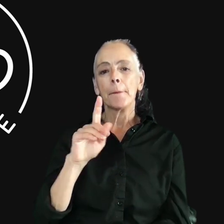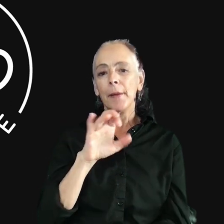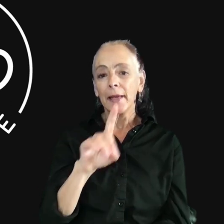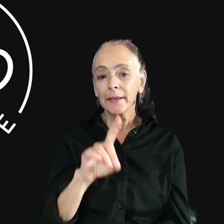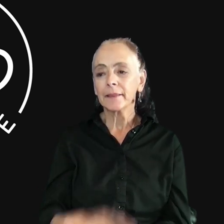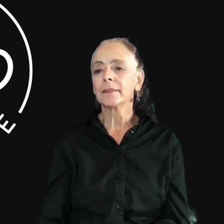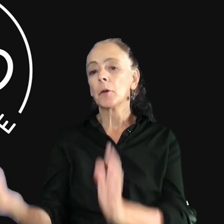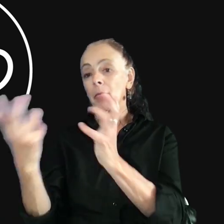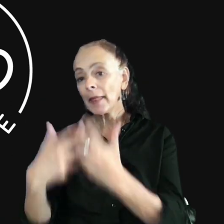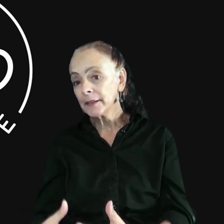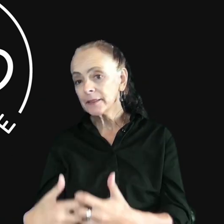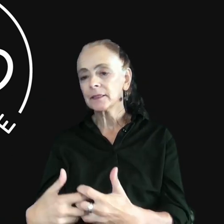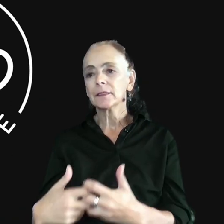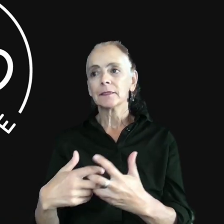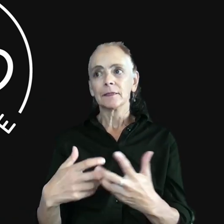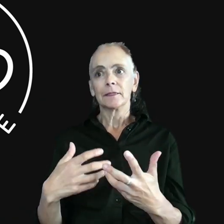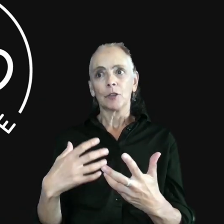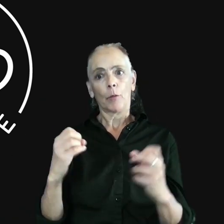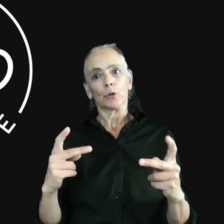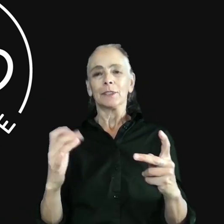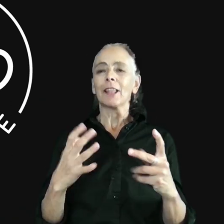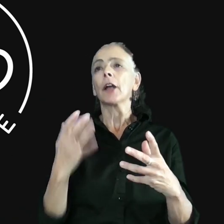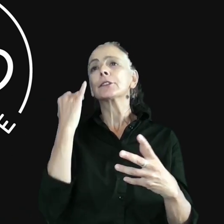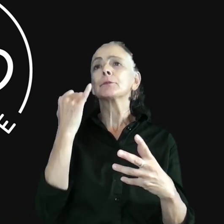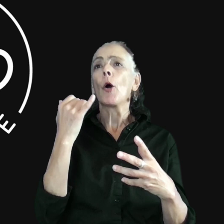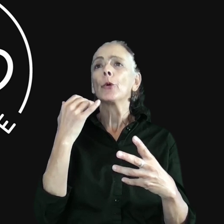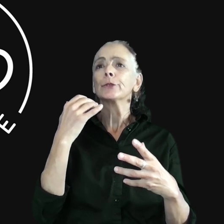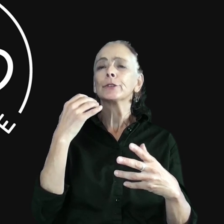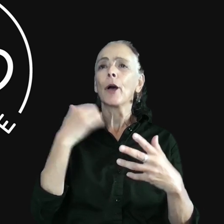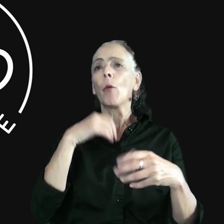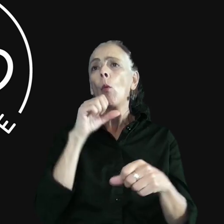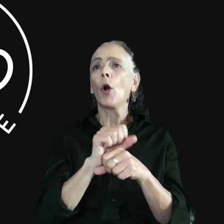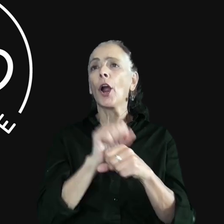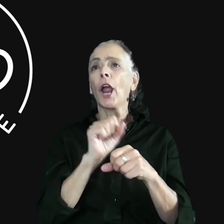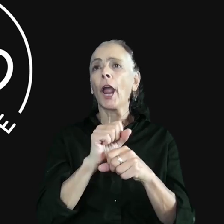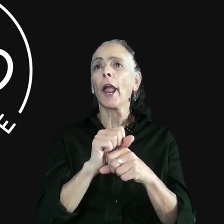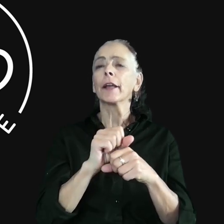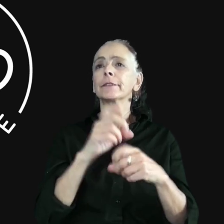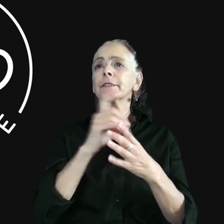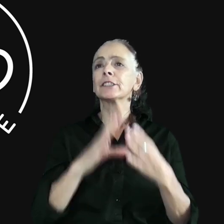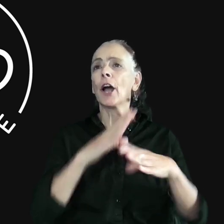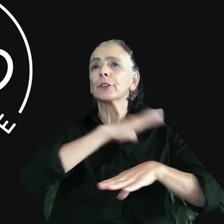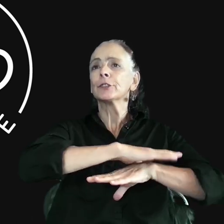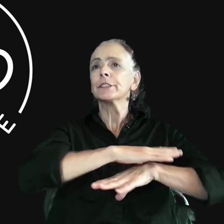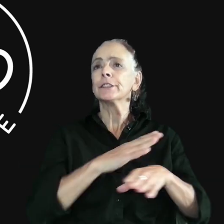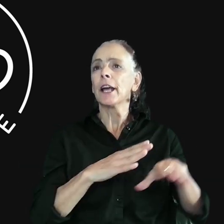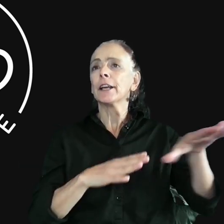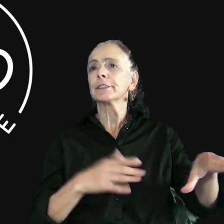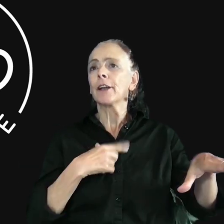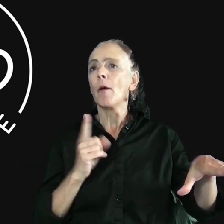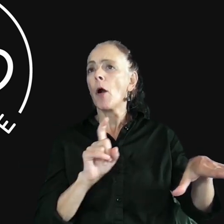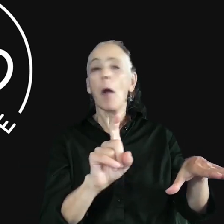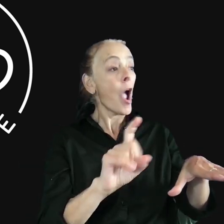and things like that you know we're talking about these opportunities like oh i'm walking by a designer's desk oh hey like what are you working on how are things